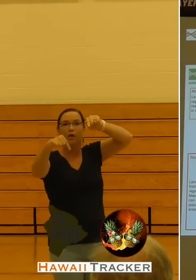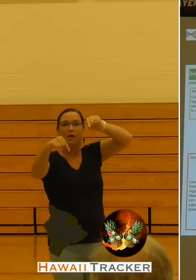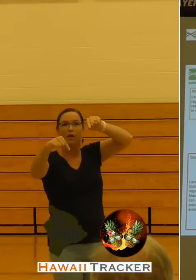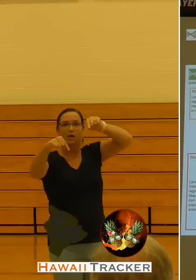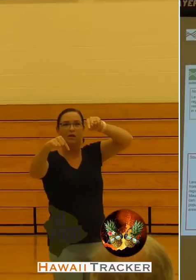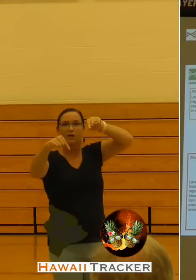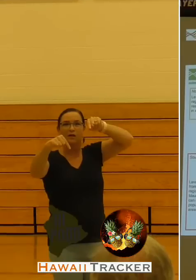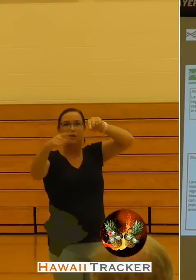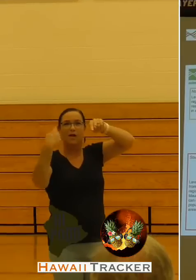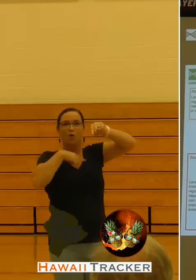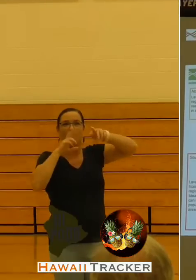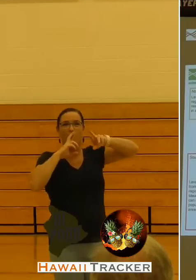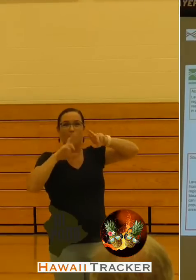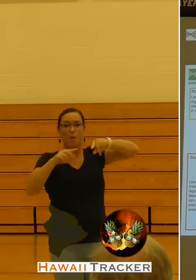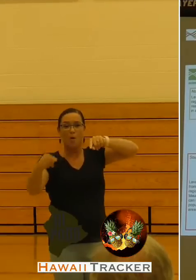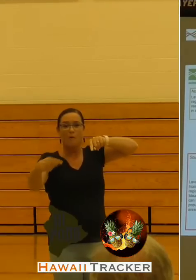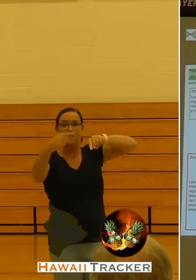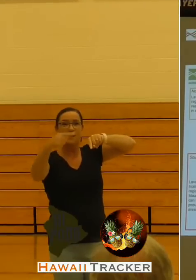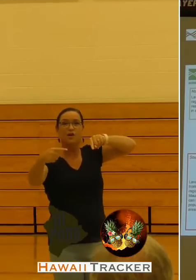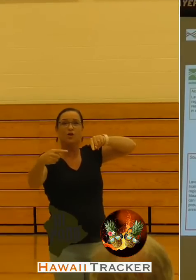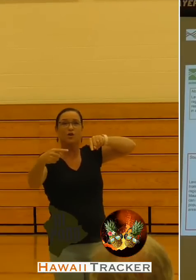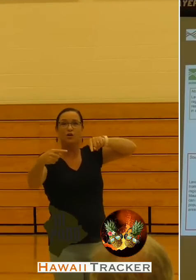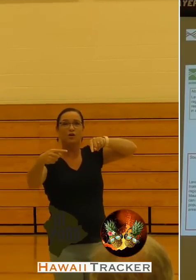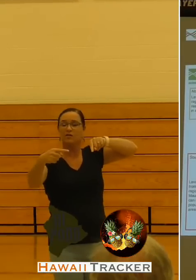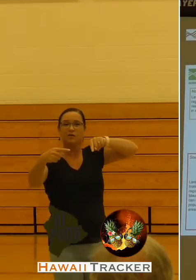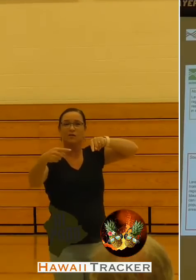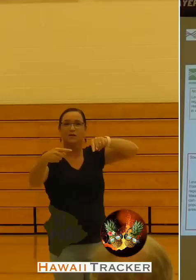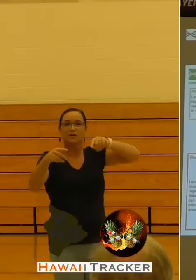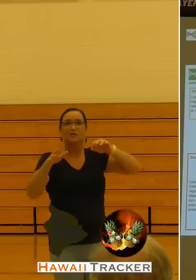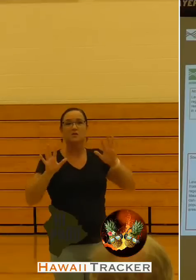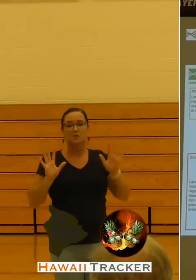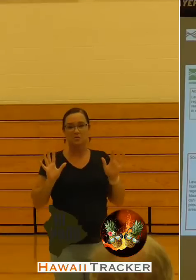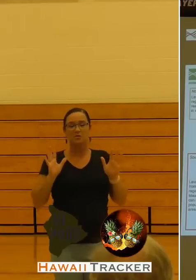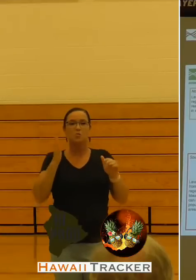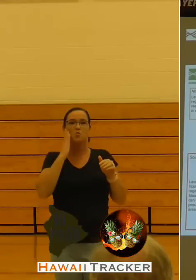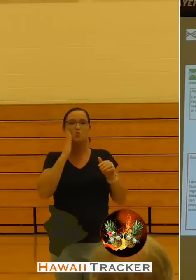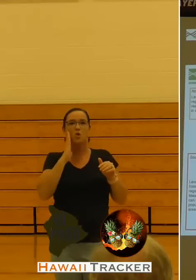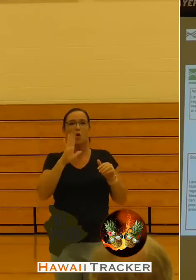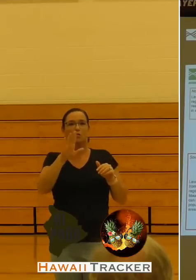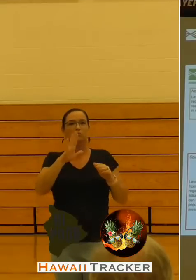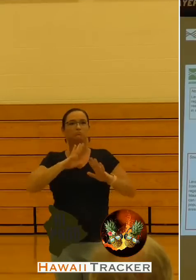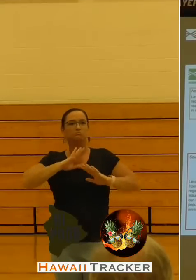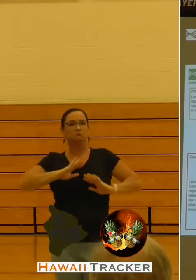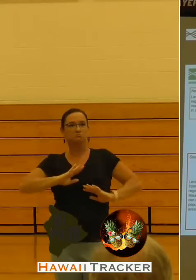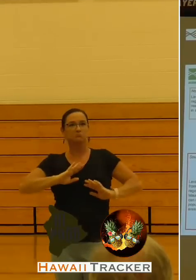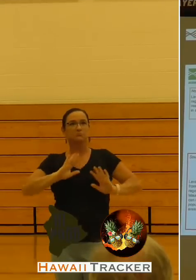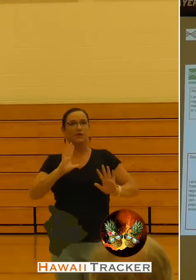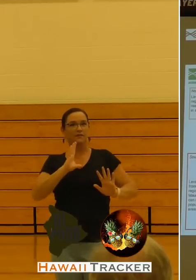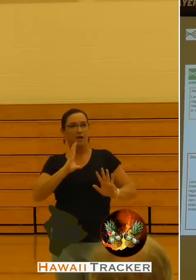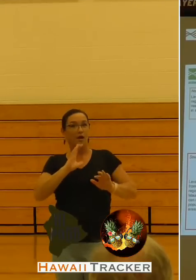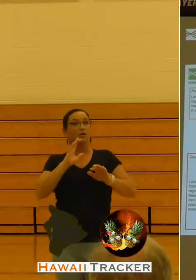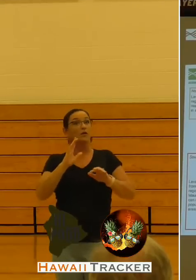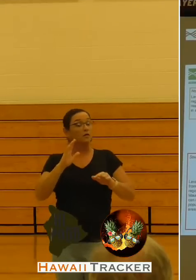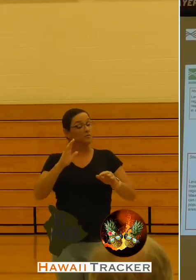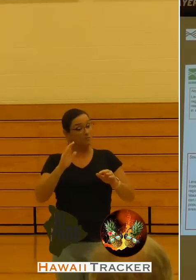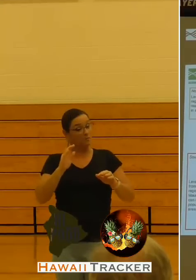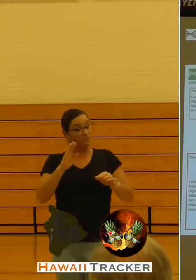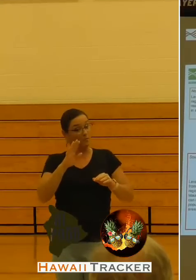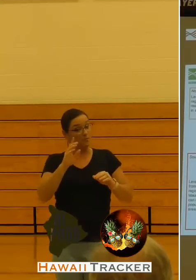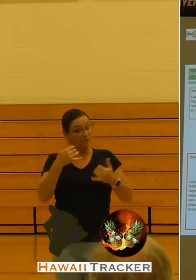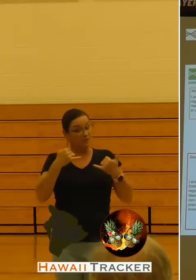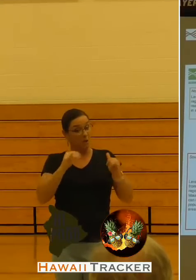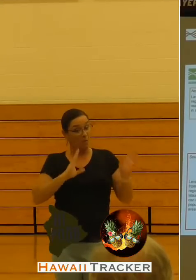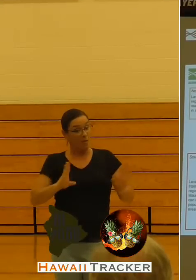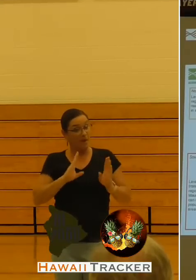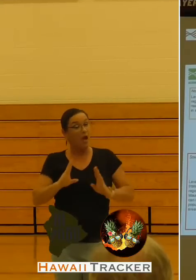them, for right now, you can maybe take it easy, but you should be prepared